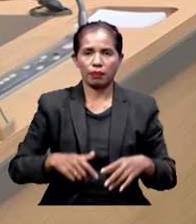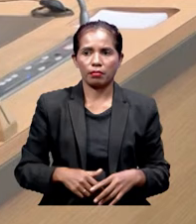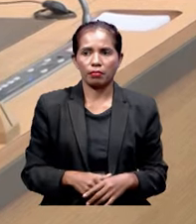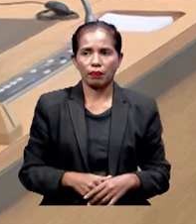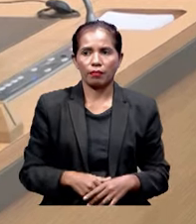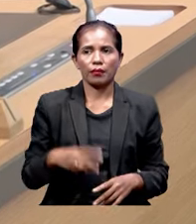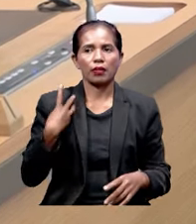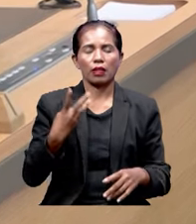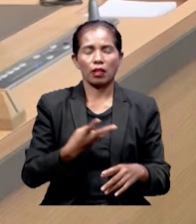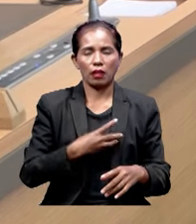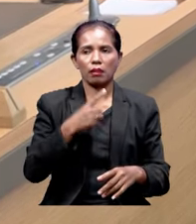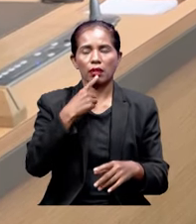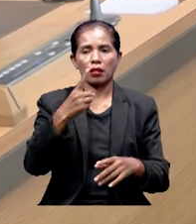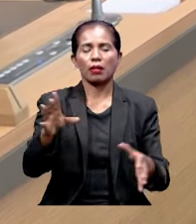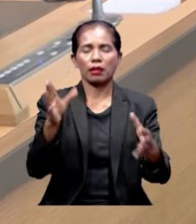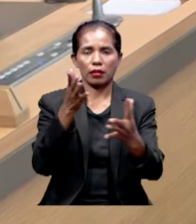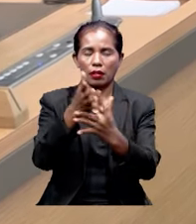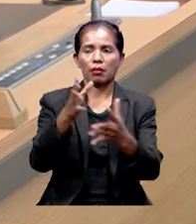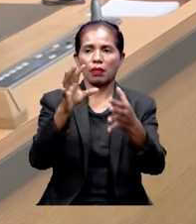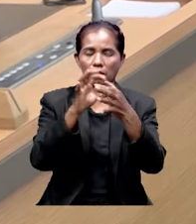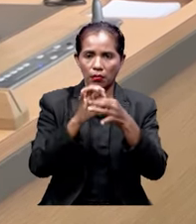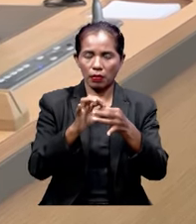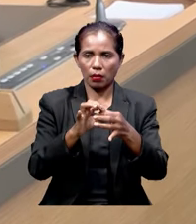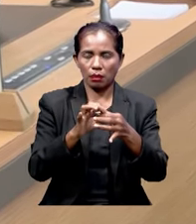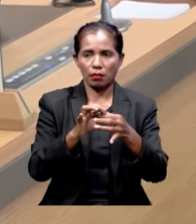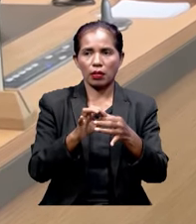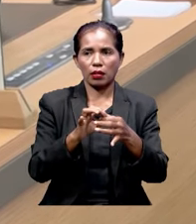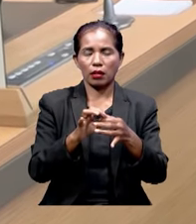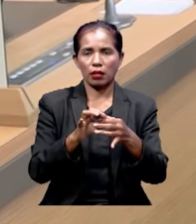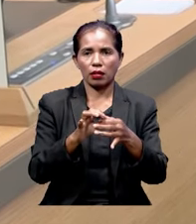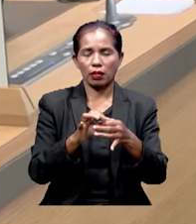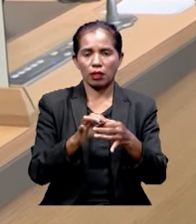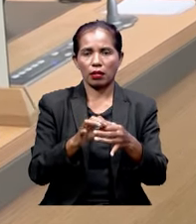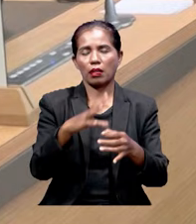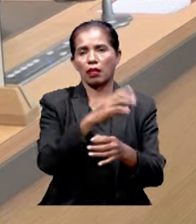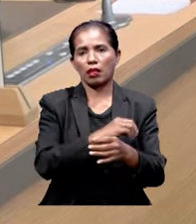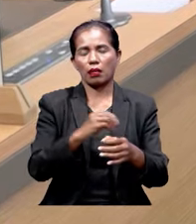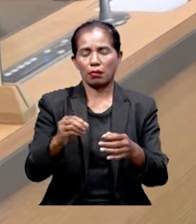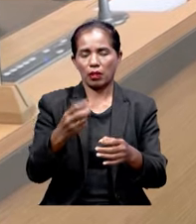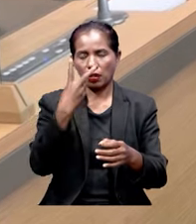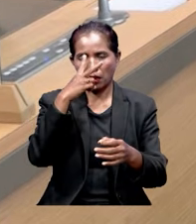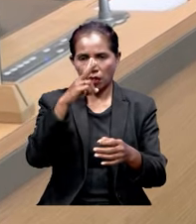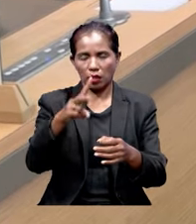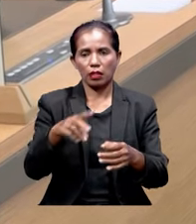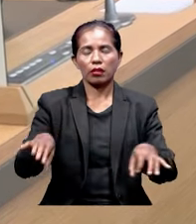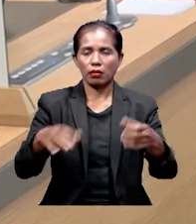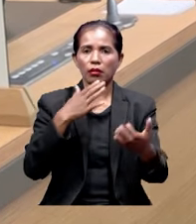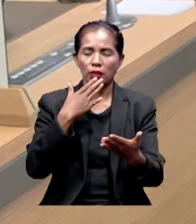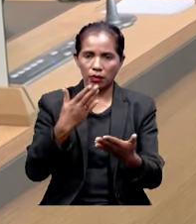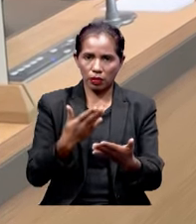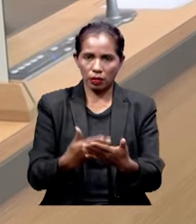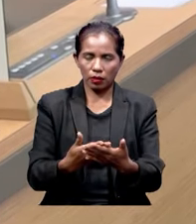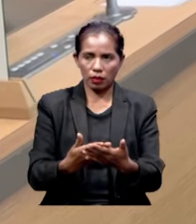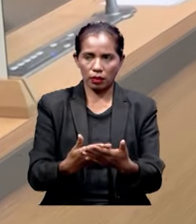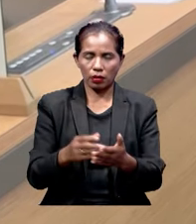We commend all members as well as the dedicated and tireless efforts of the